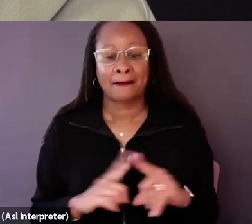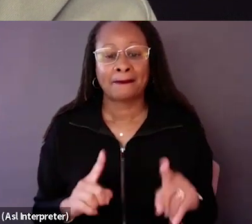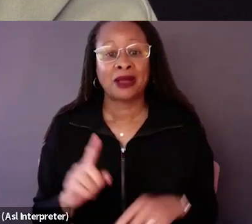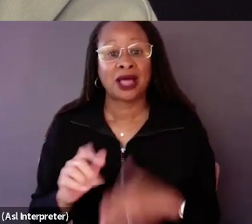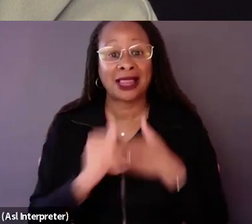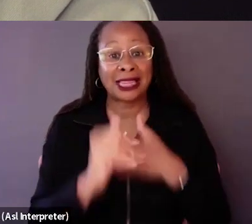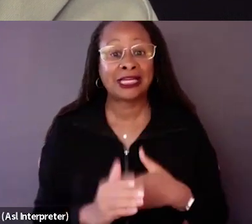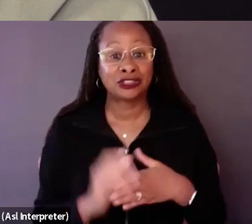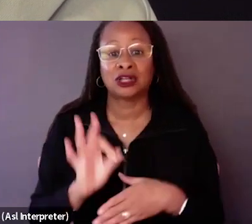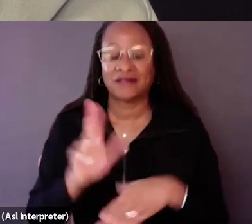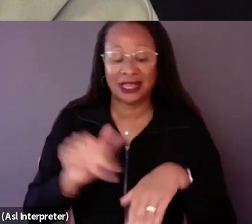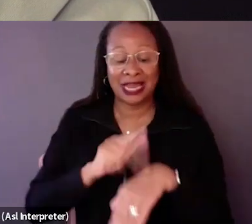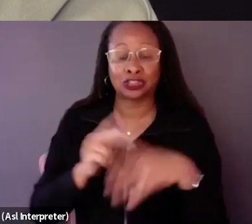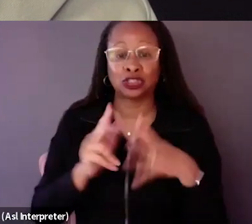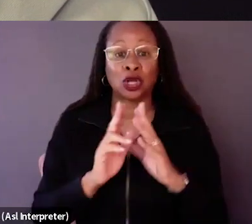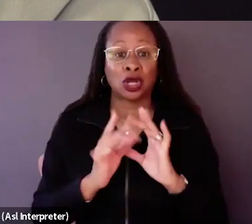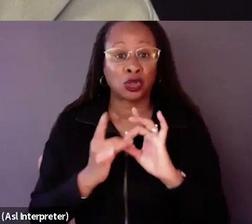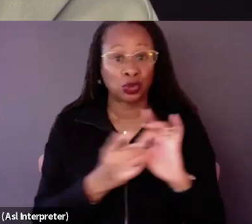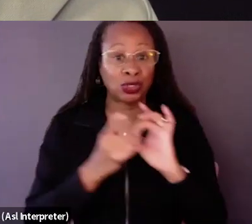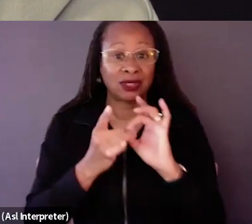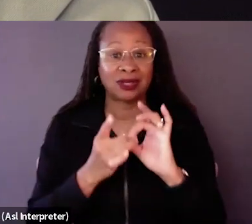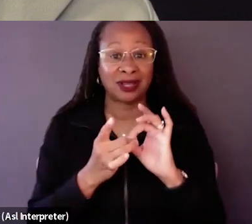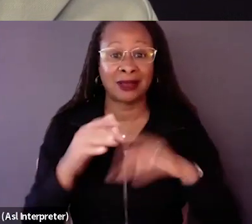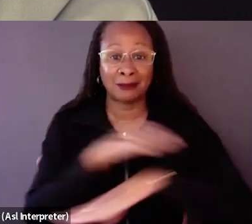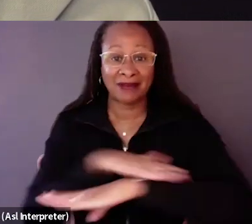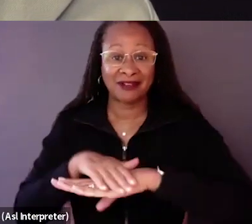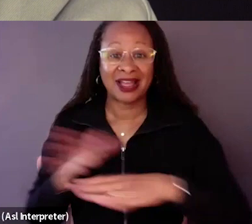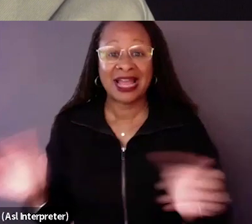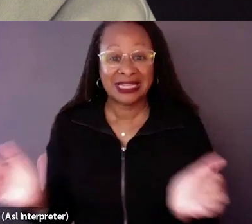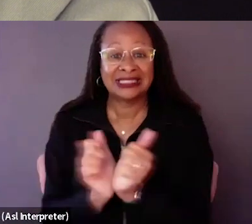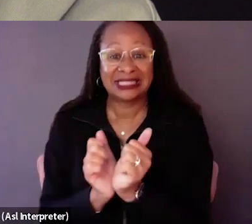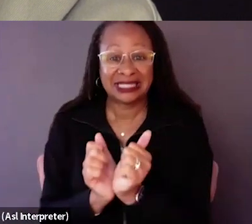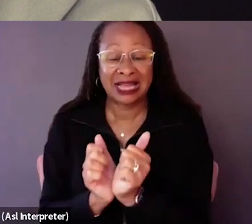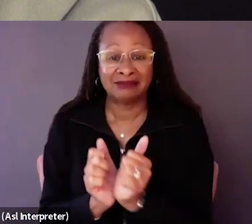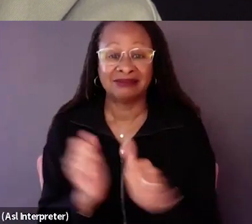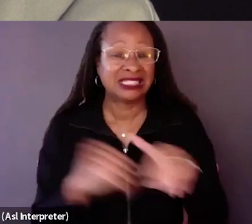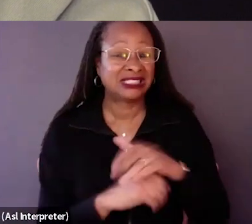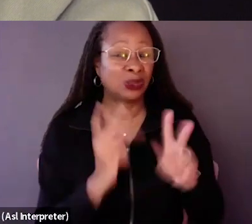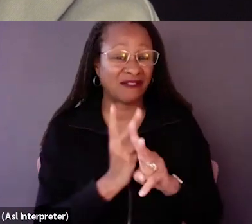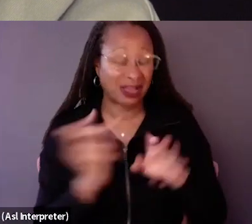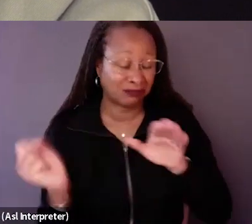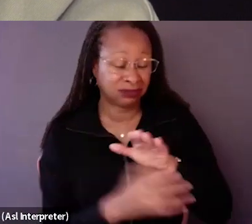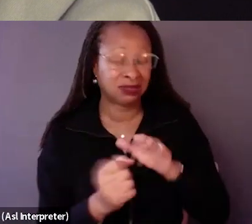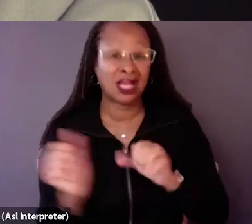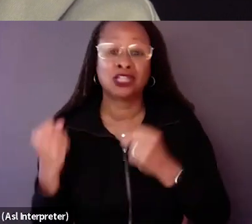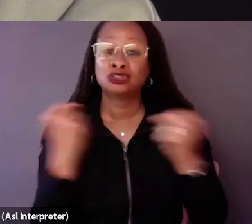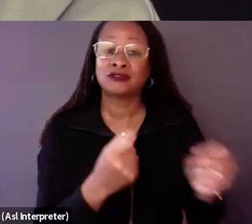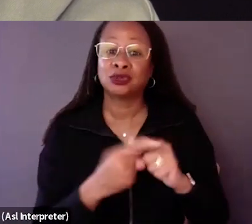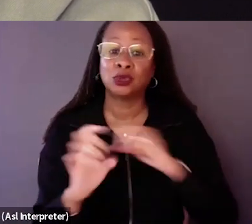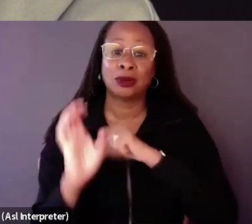Unity Platform were kidnapped, bundled into a van, driven to a police detention